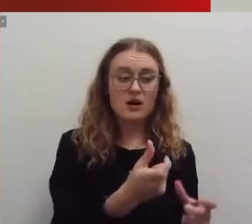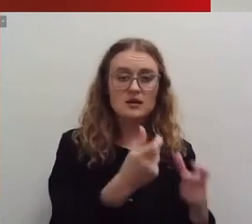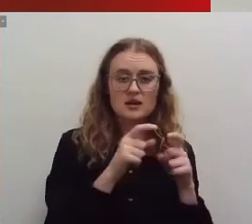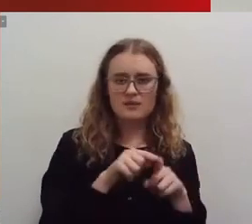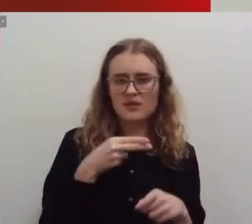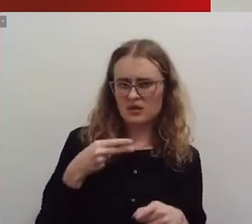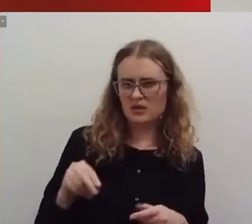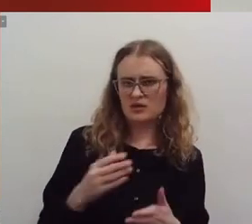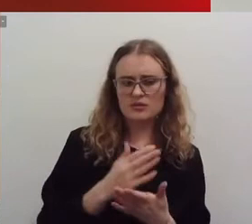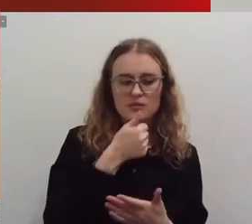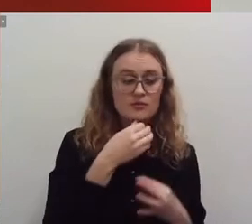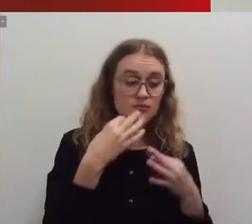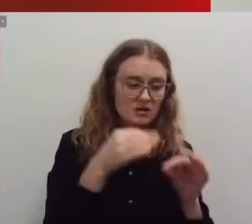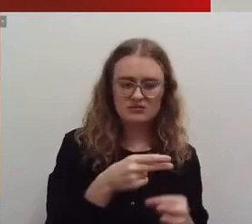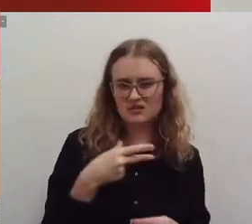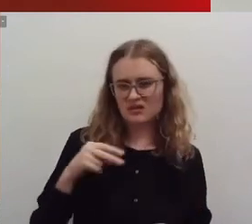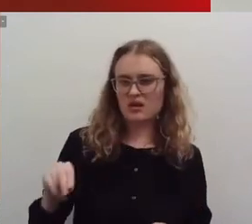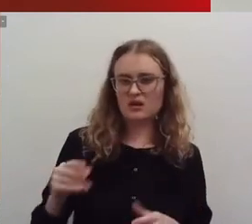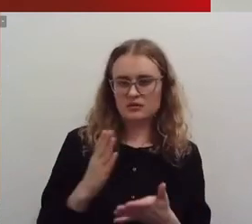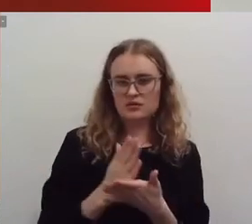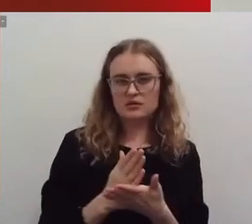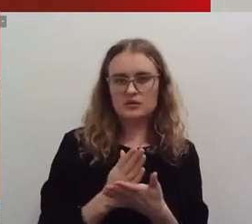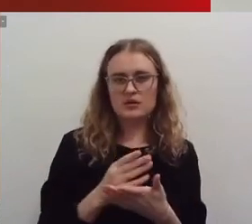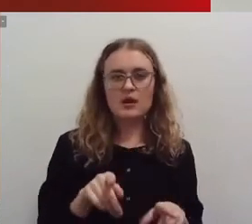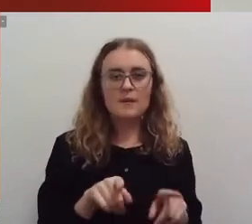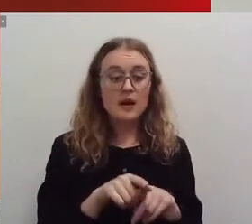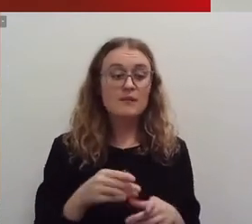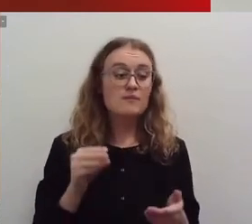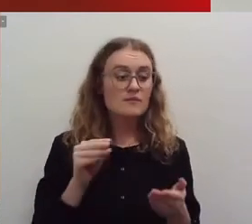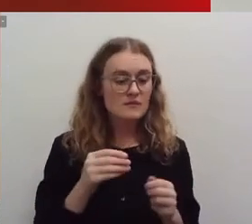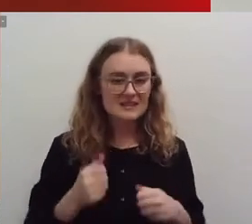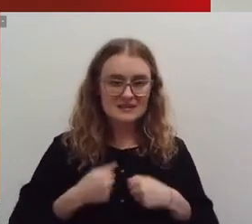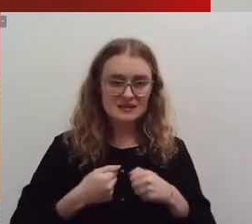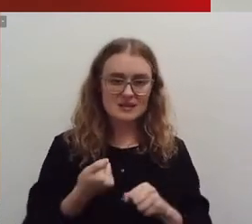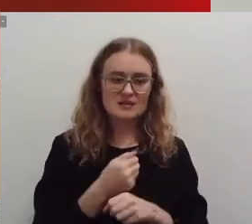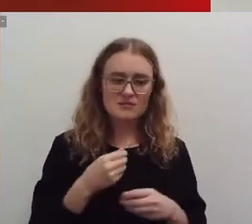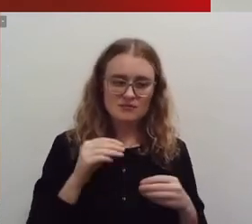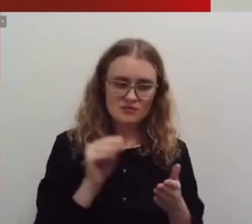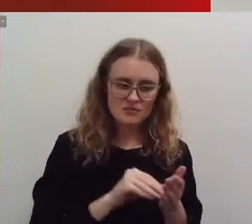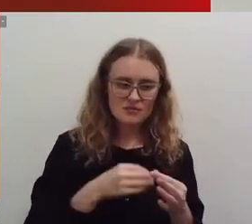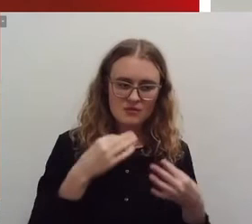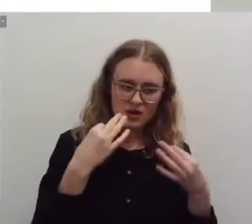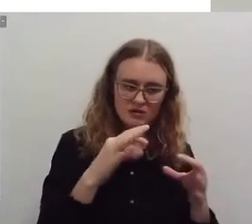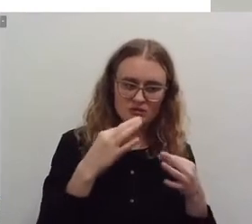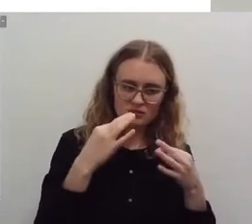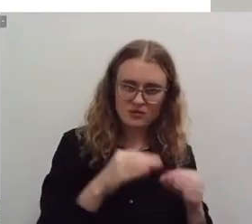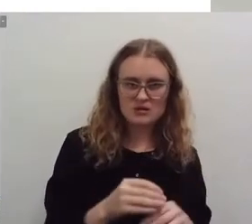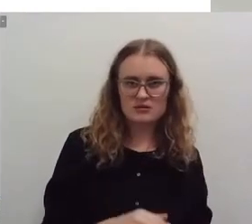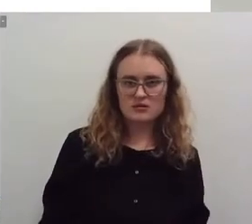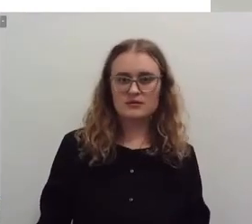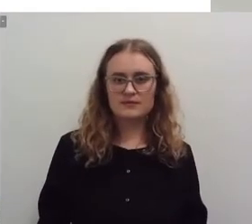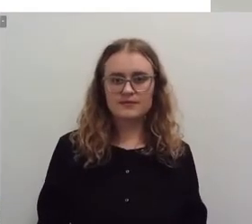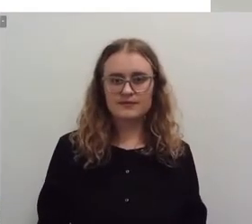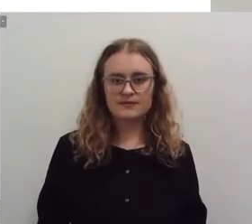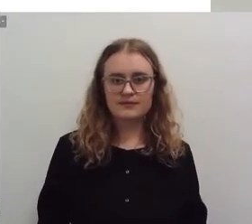again. And that's the other issue that we are talking about. Yes, that, I think that's a